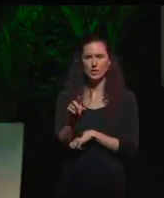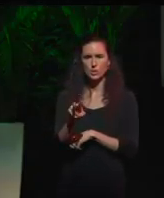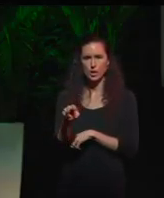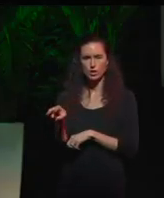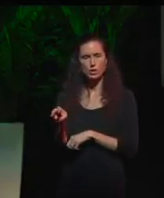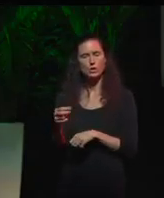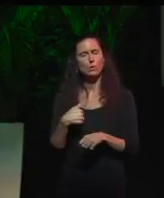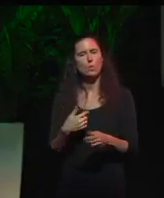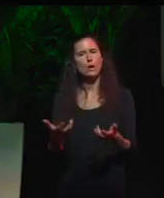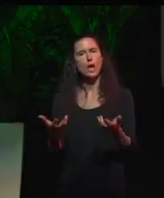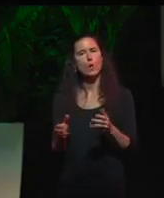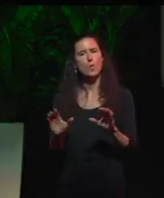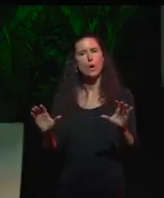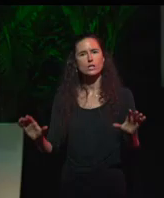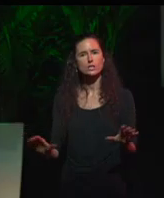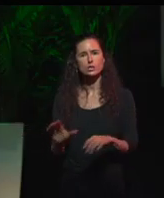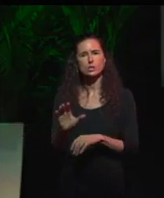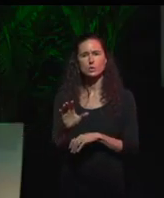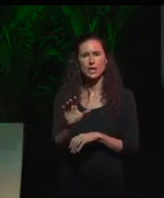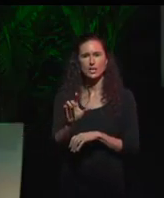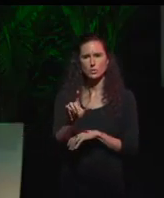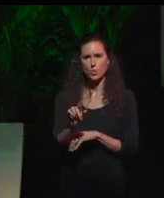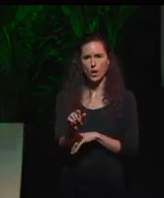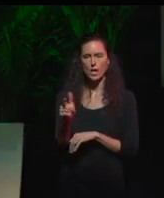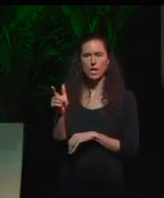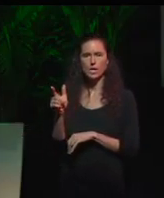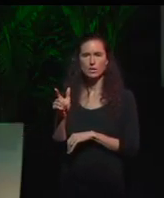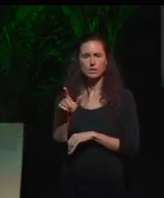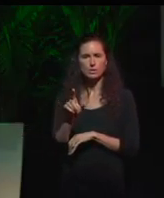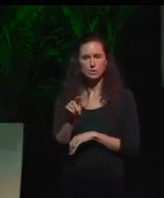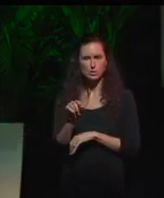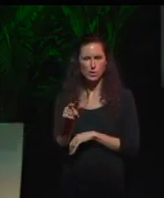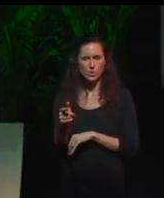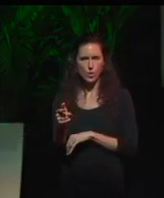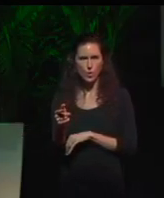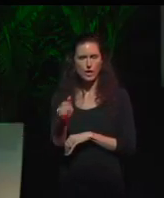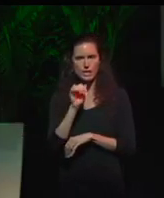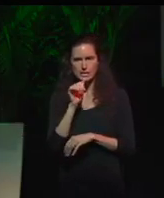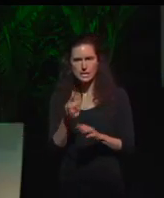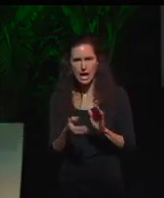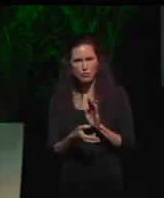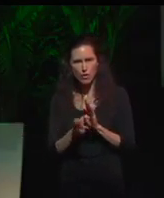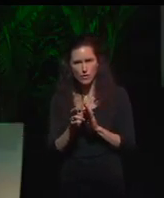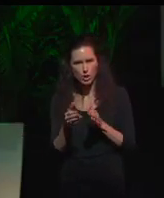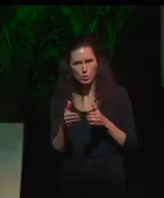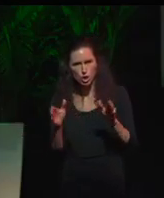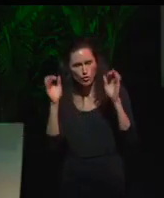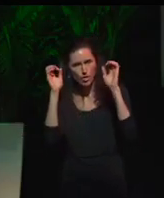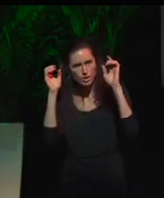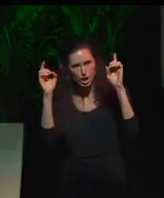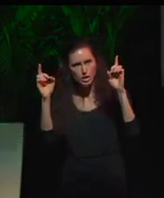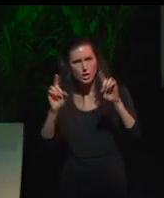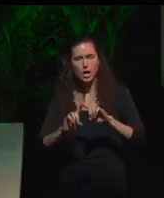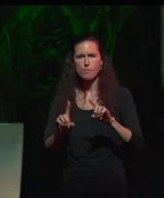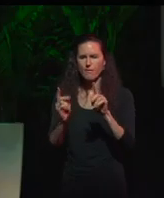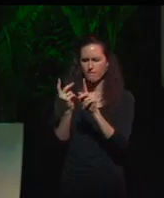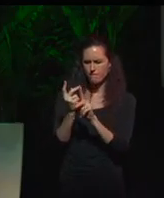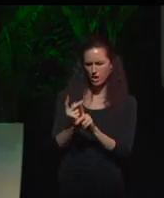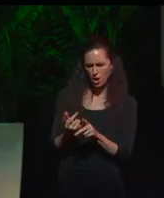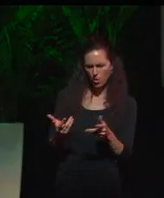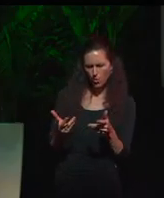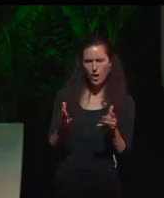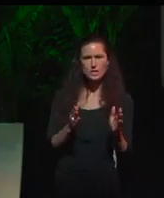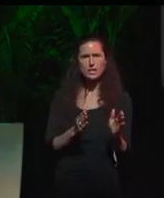And what I want us to do in 2021 is not review general education, but figure out the